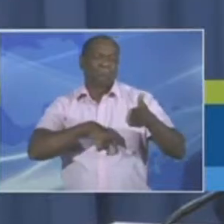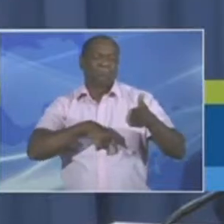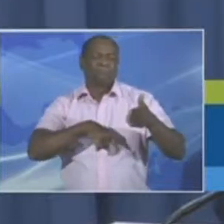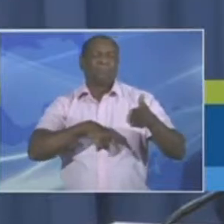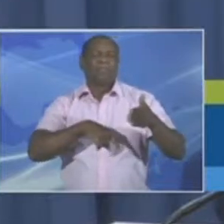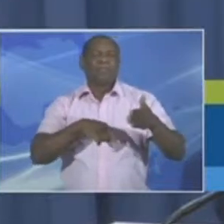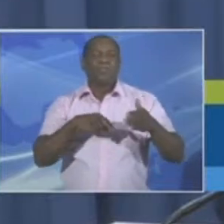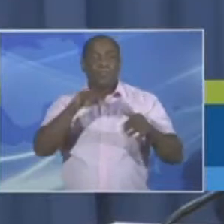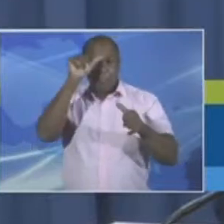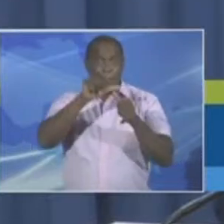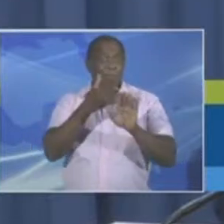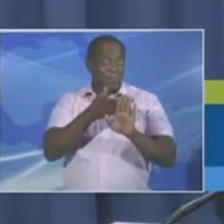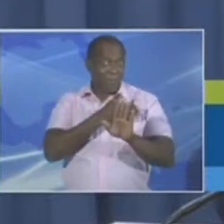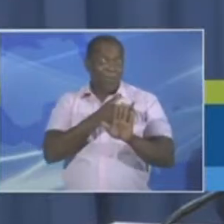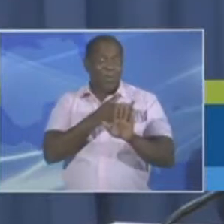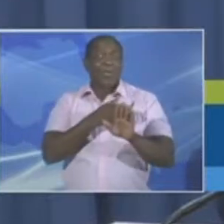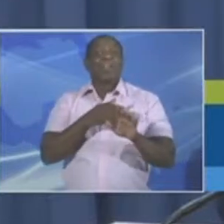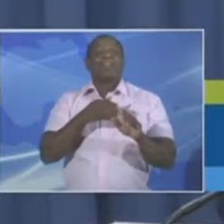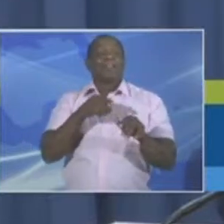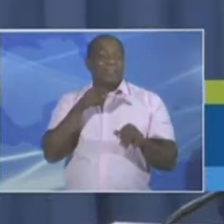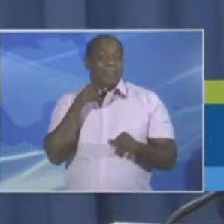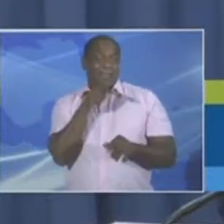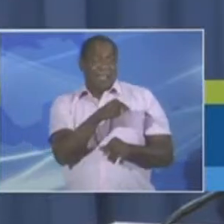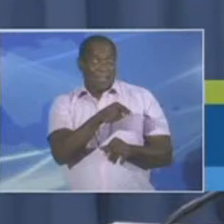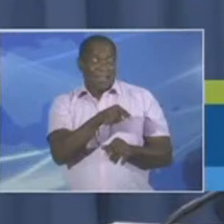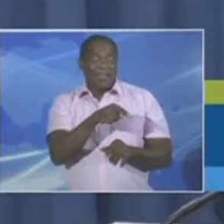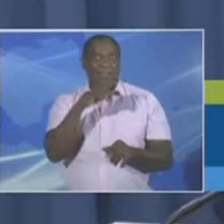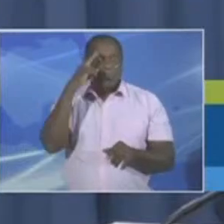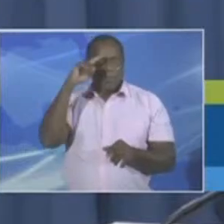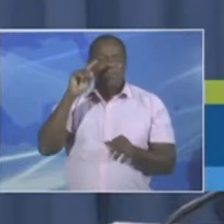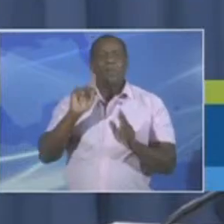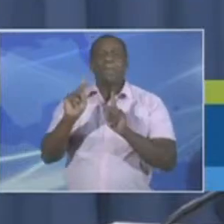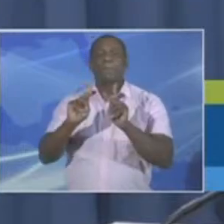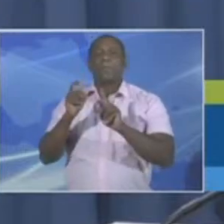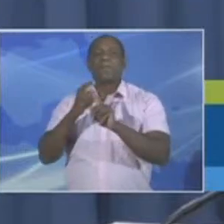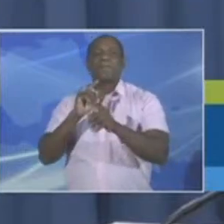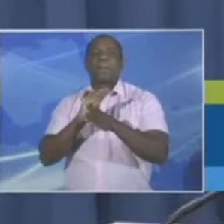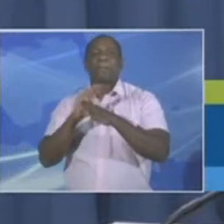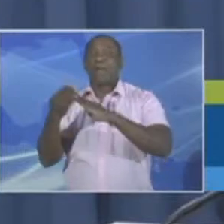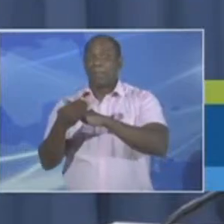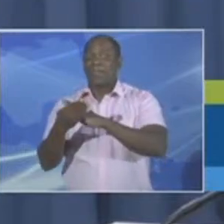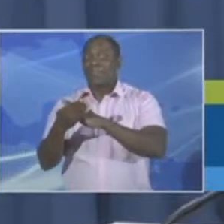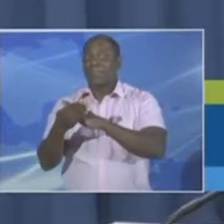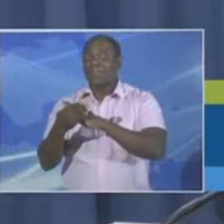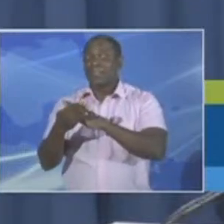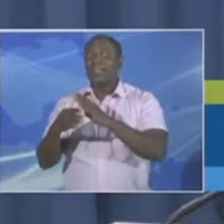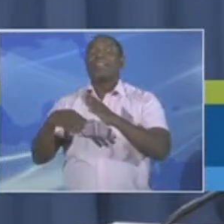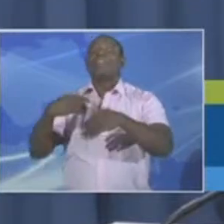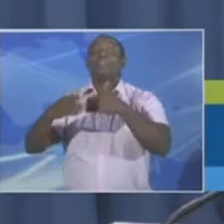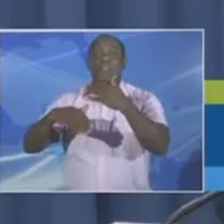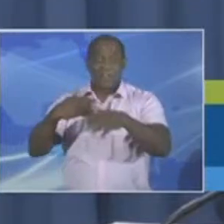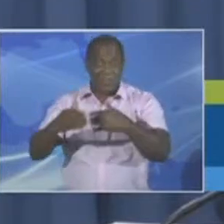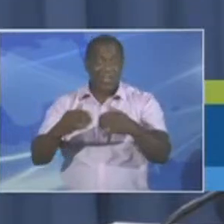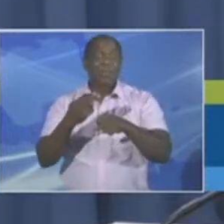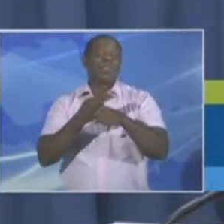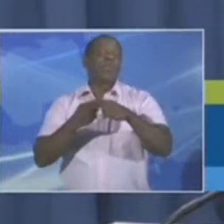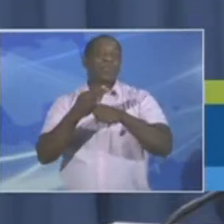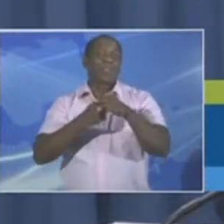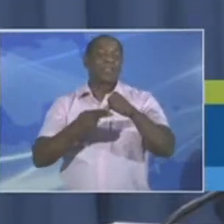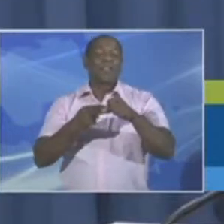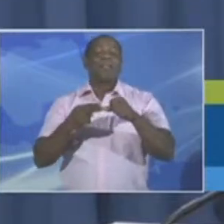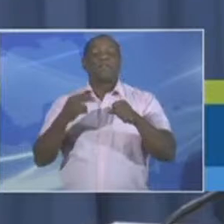remember those days, it seems so far away. Then it was used as a mass vaccination